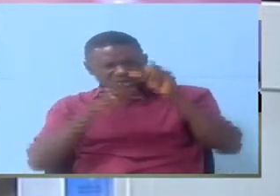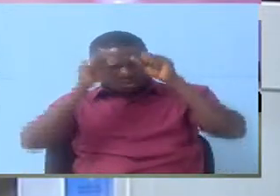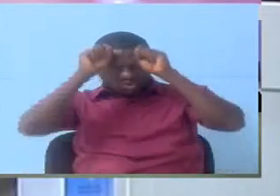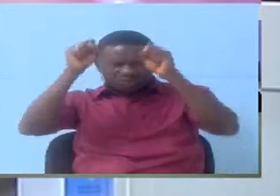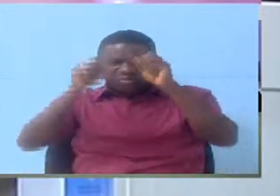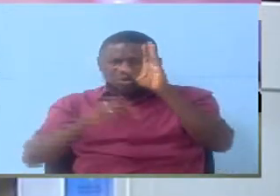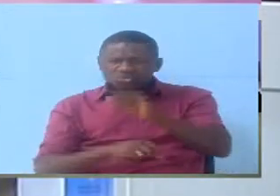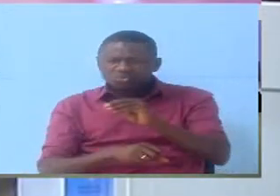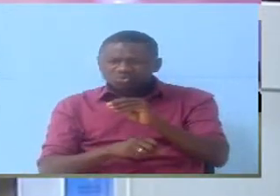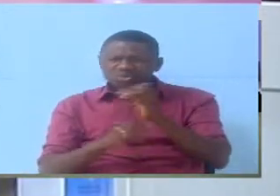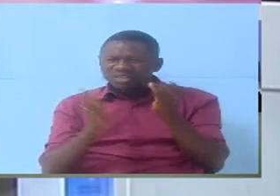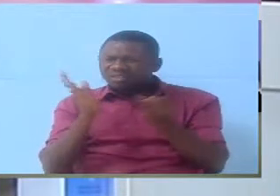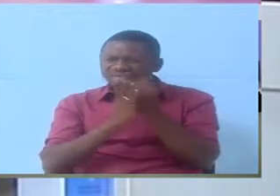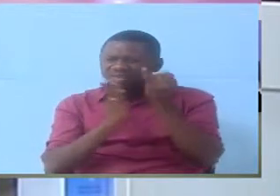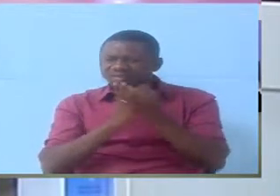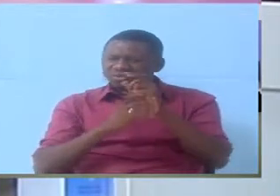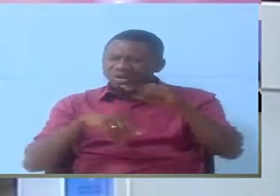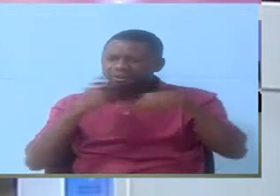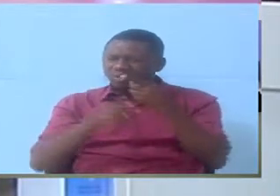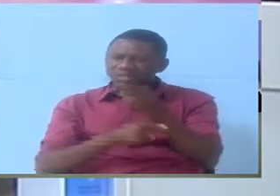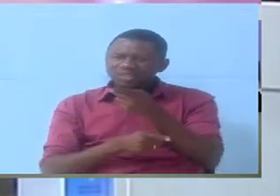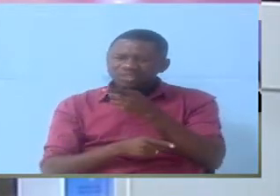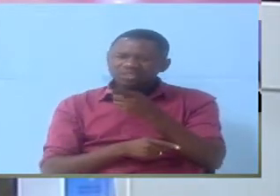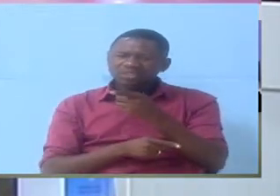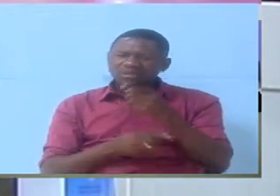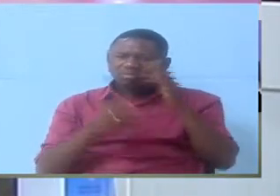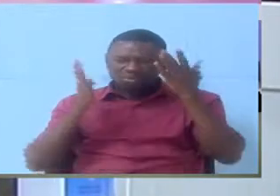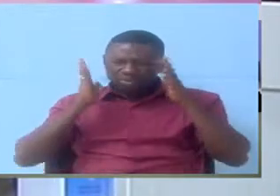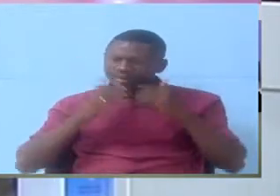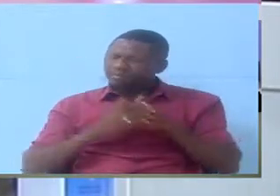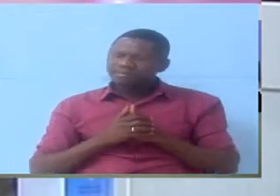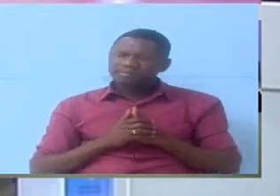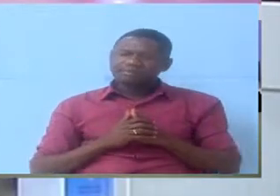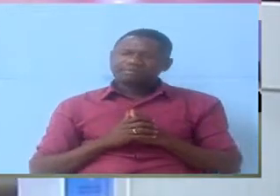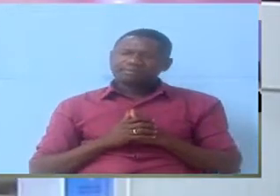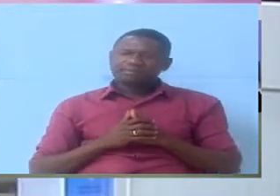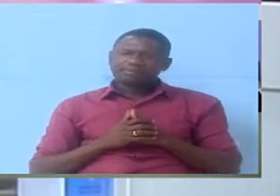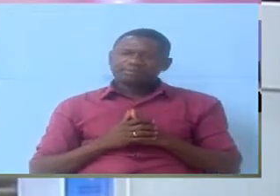Council, you see, when I left Kairaba, Council,